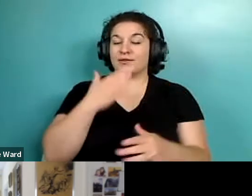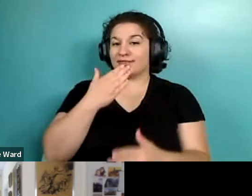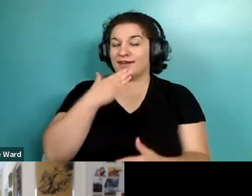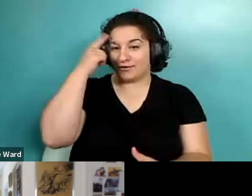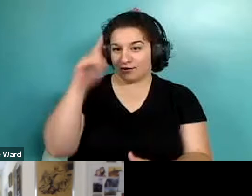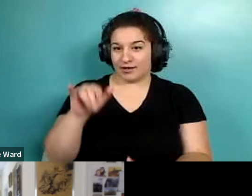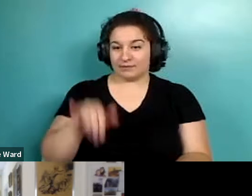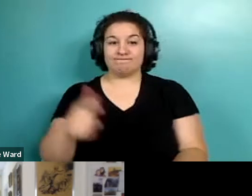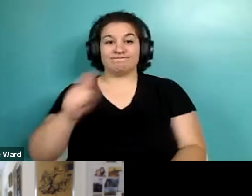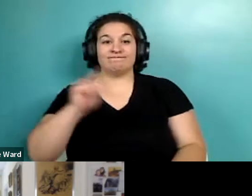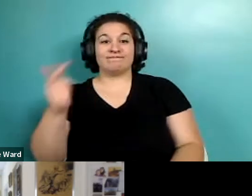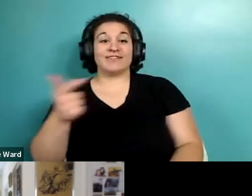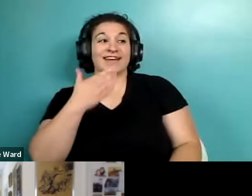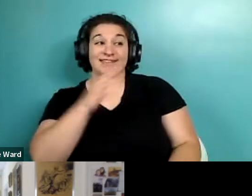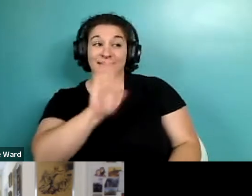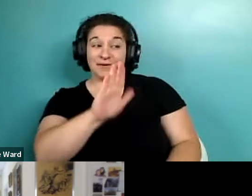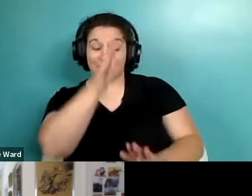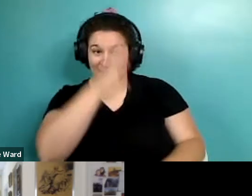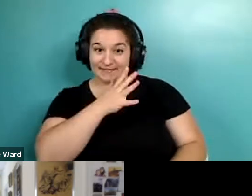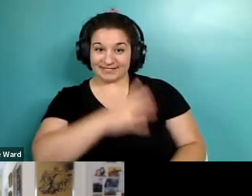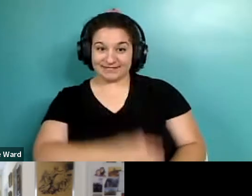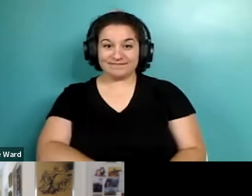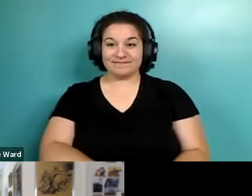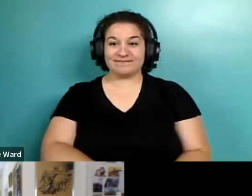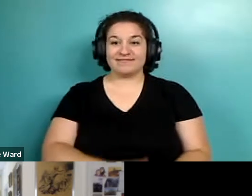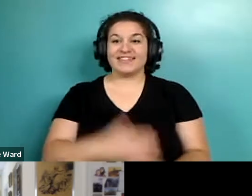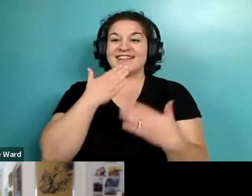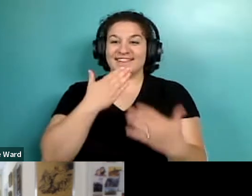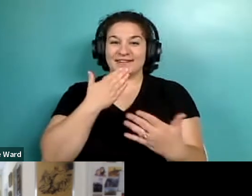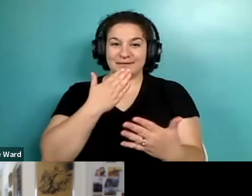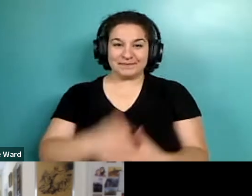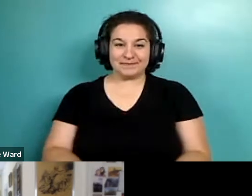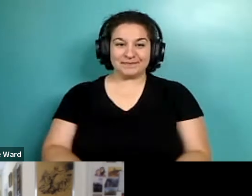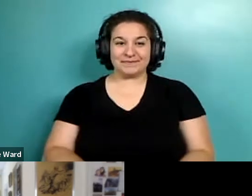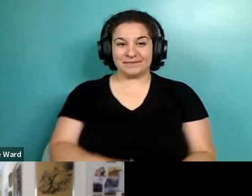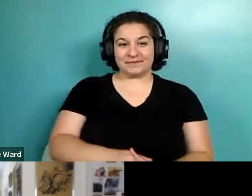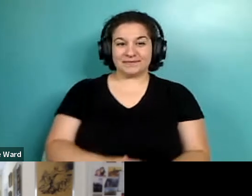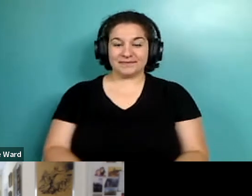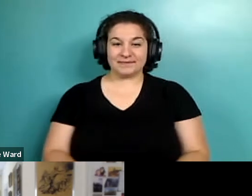your parents. Thank you very much.